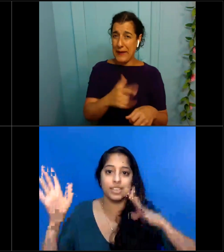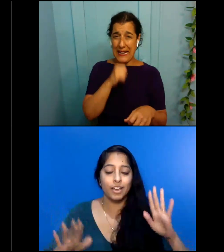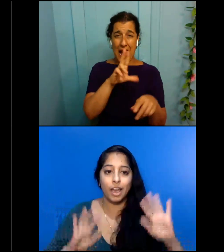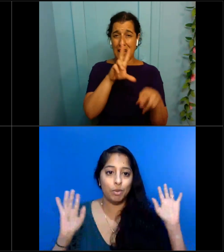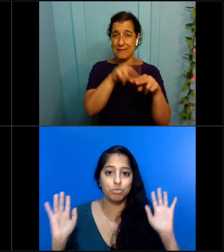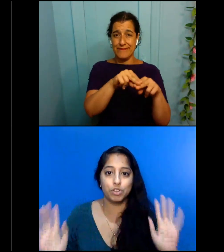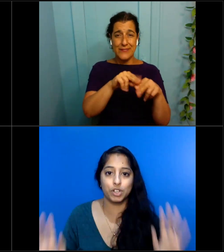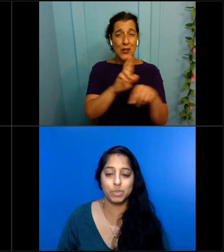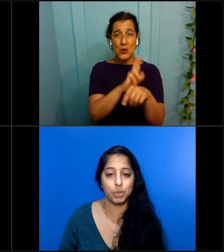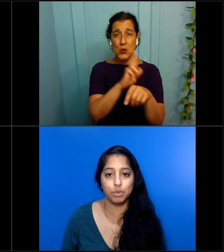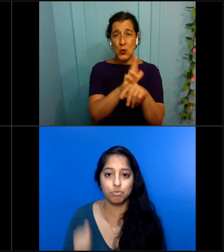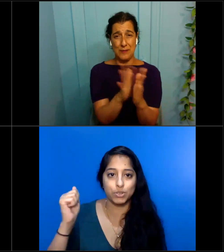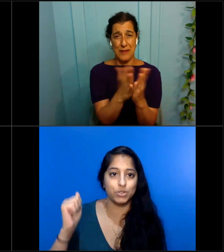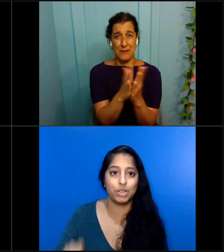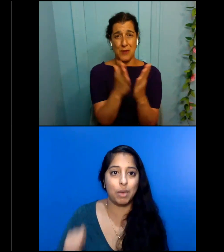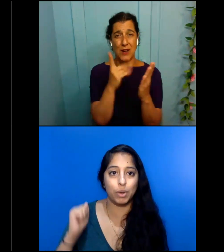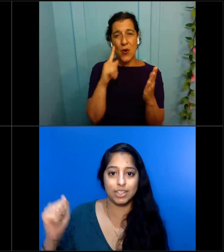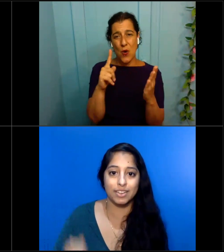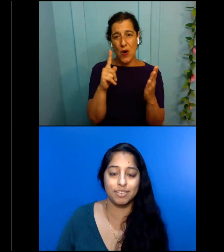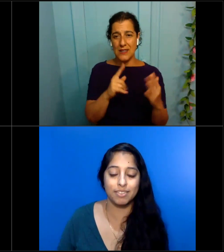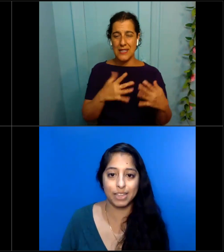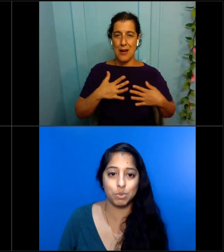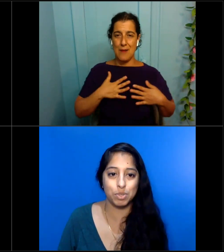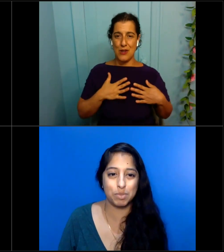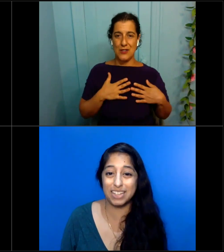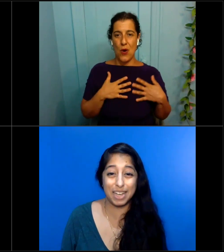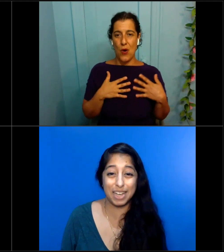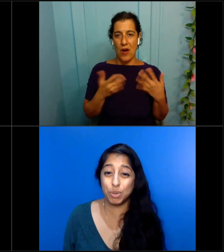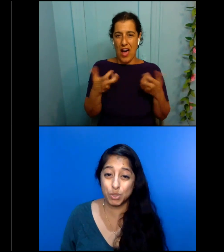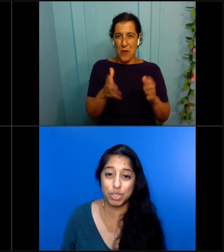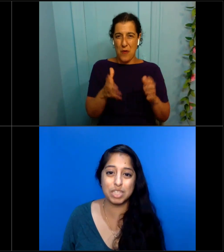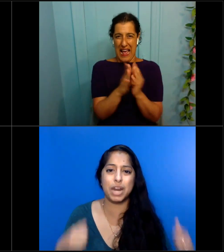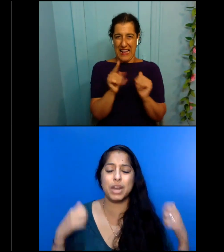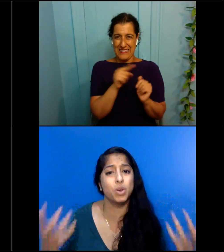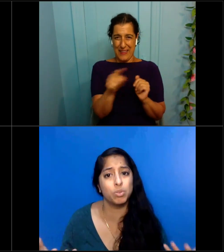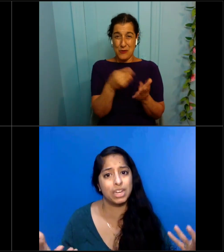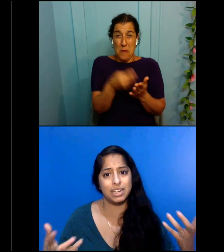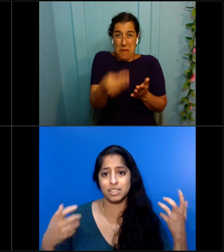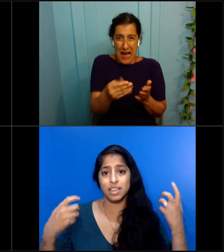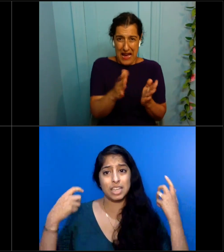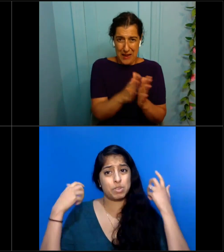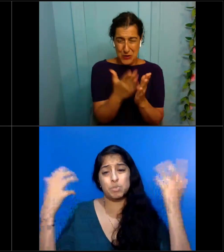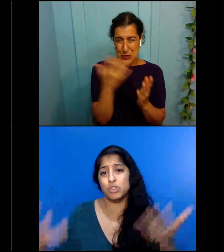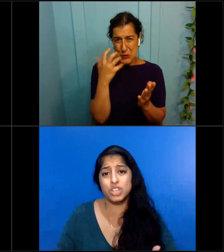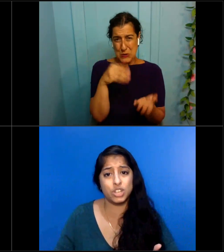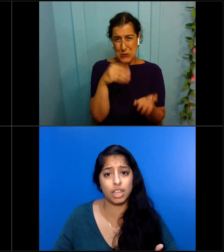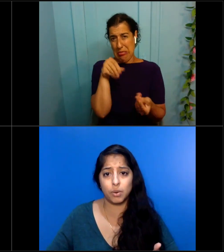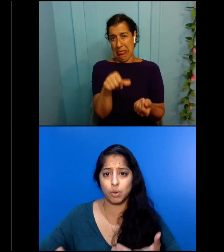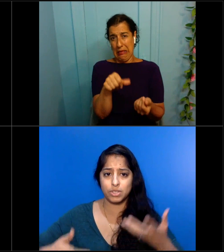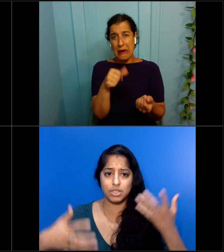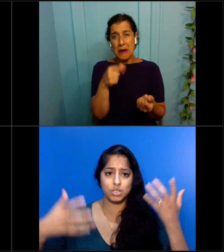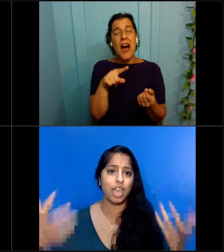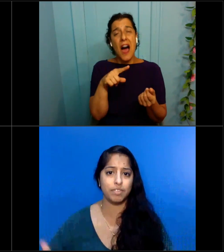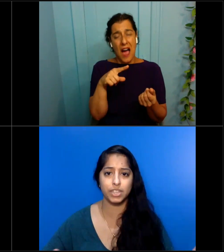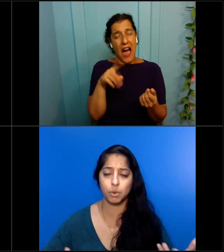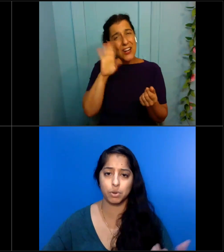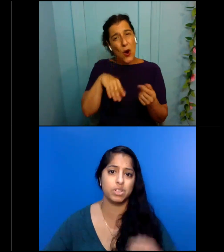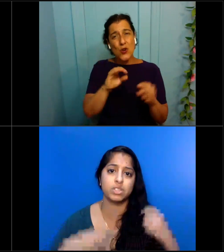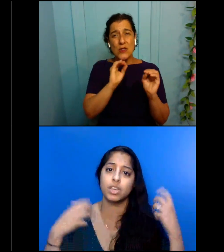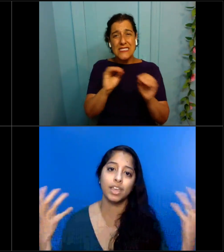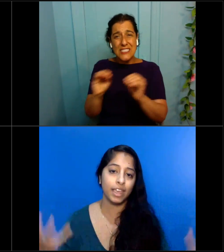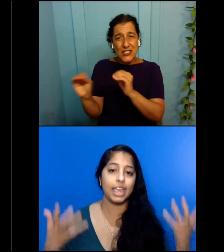because for sort of personal not wanting to ask students to buy textbooks reasons, but I know that it is, especially when you're teaching a lot of courses and you have a